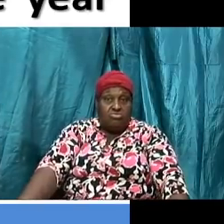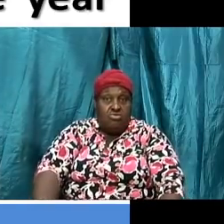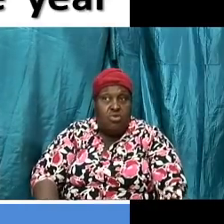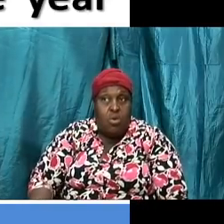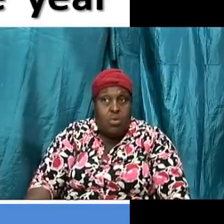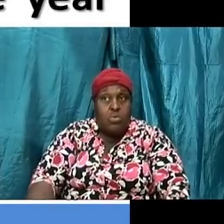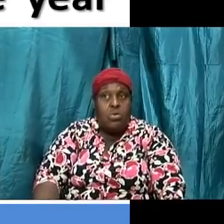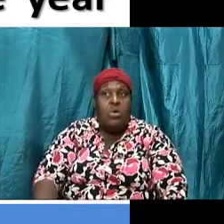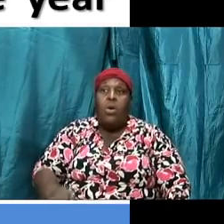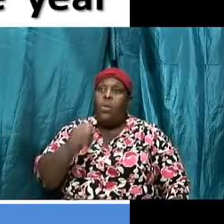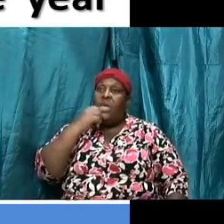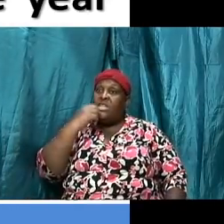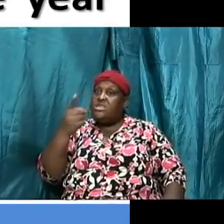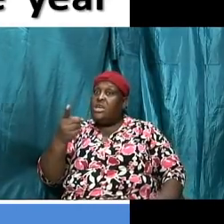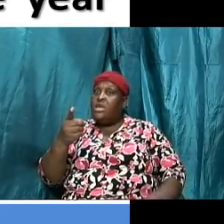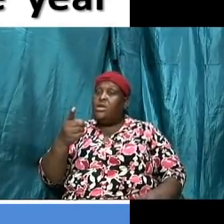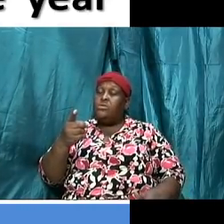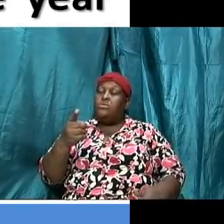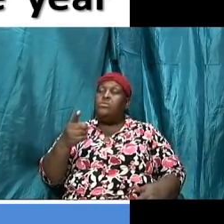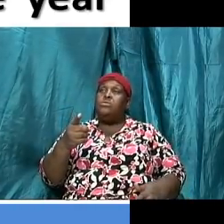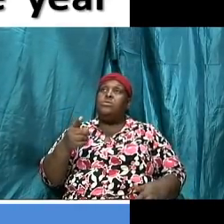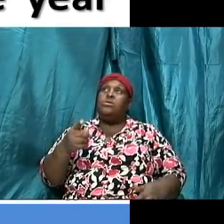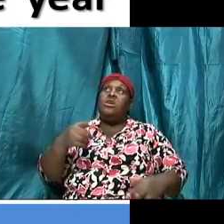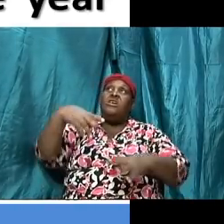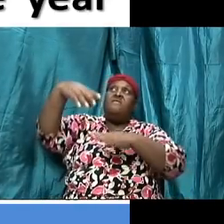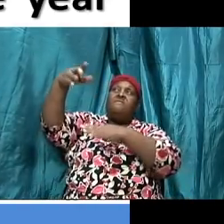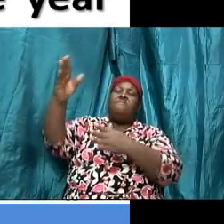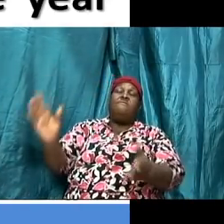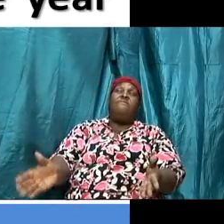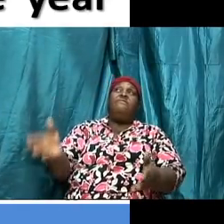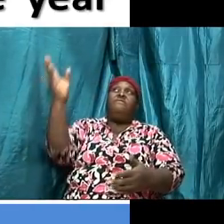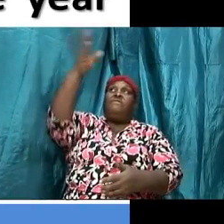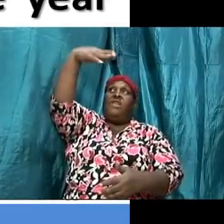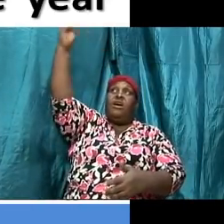We're told that the flag,